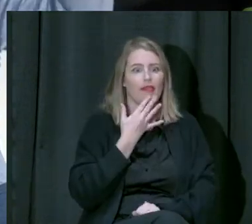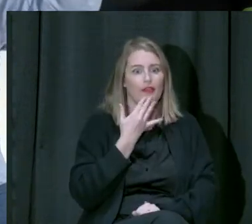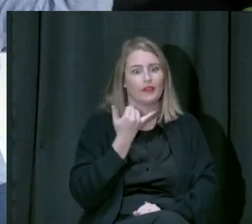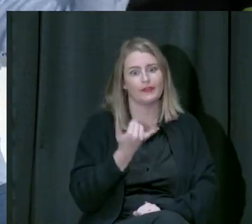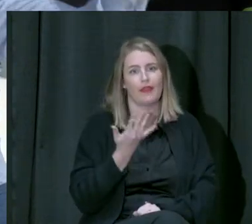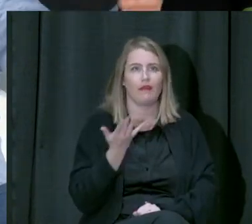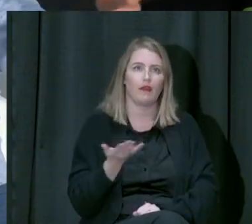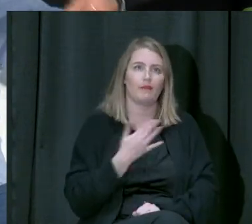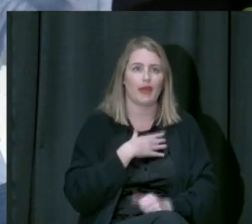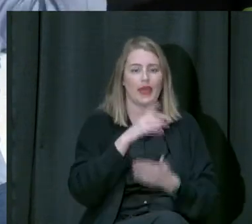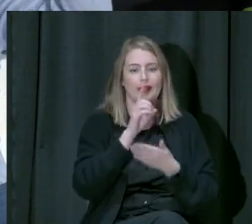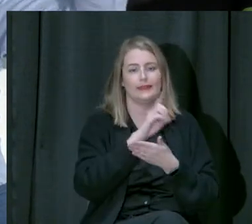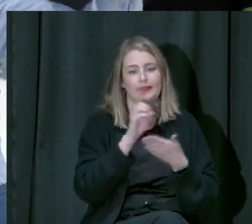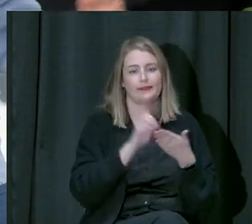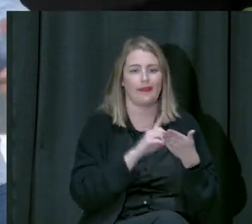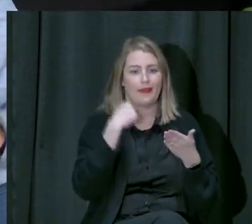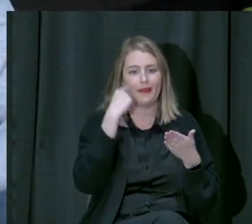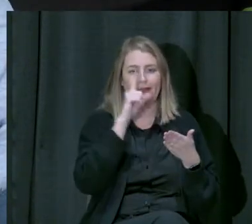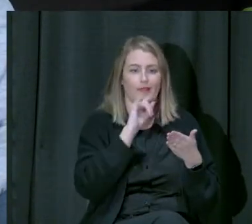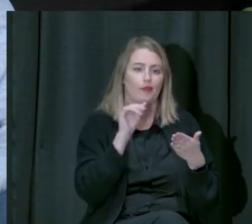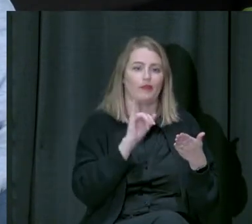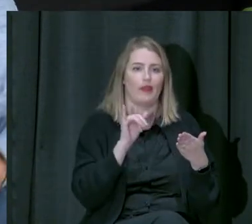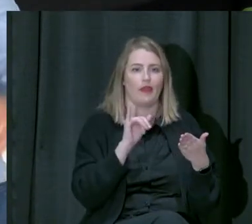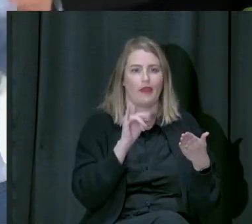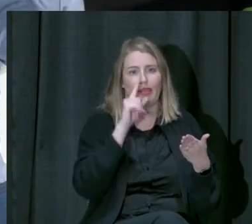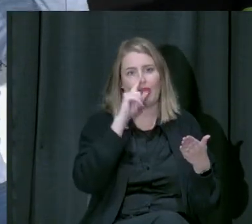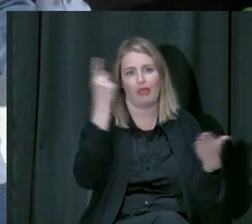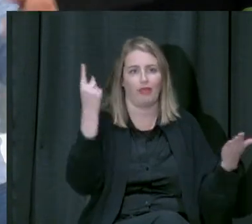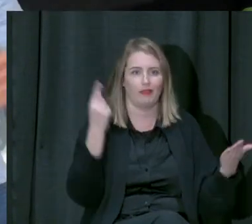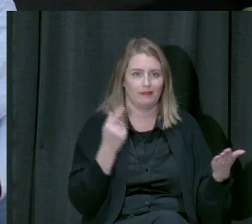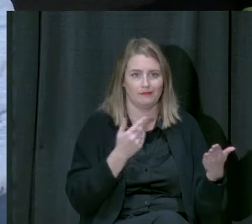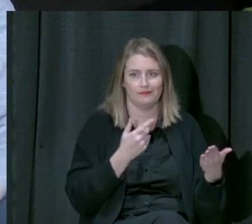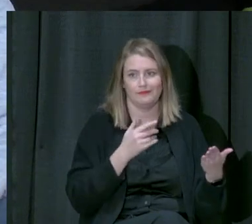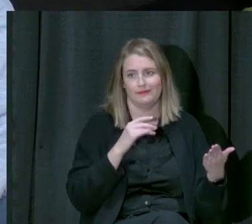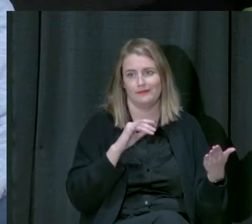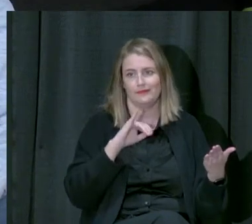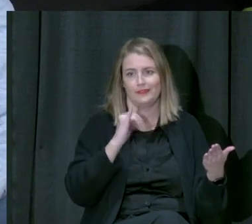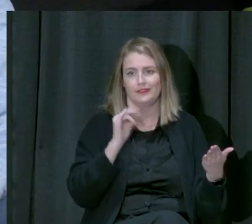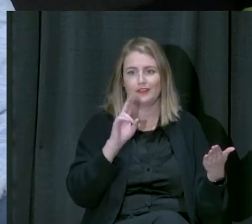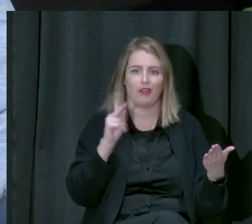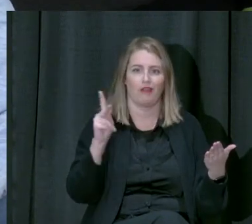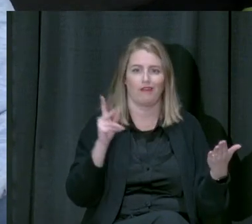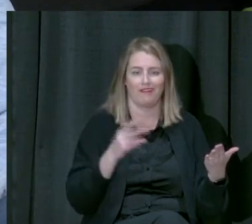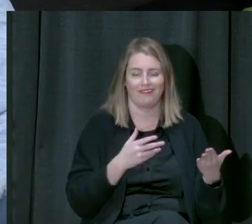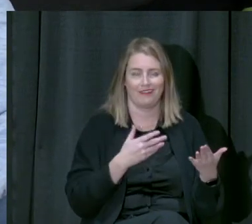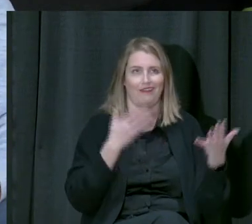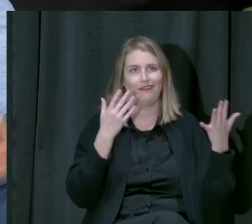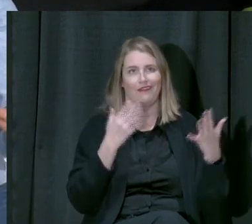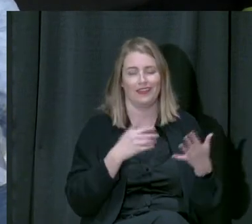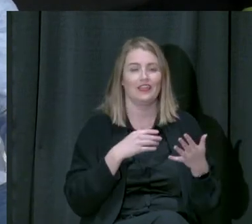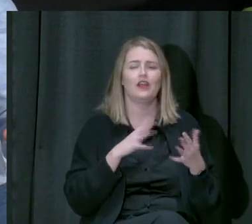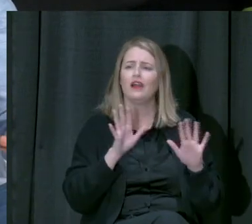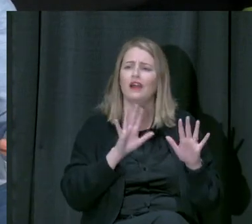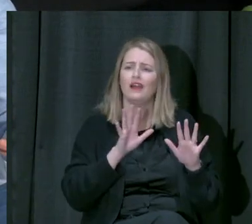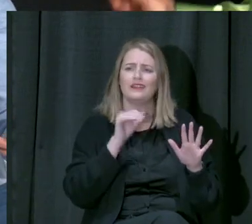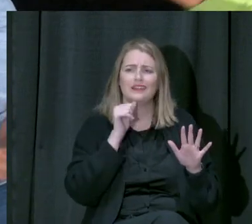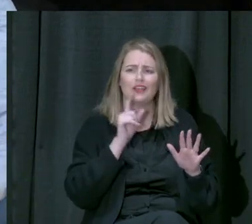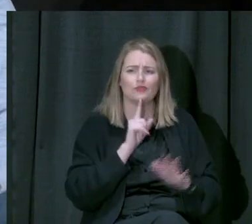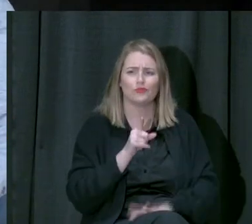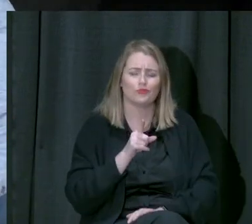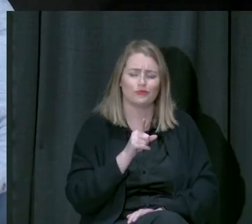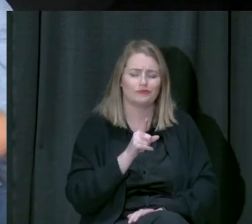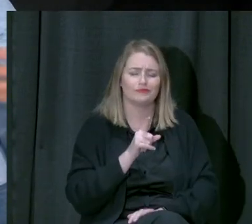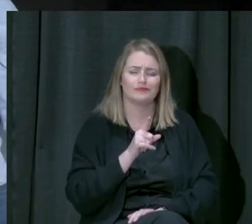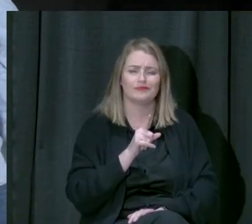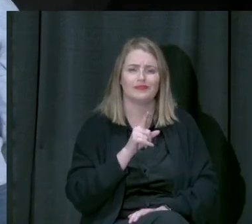My designs are gonna look like, you know, like junk or like, you know, like primitive. And that's not really the case. You